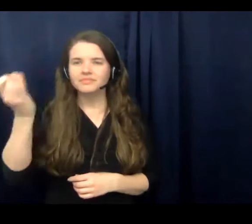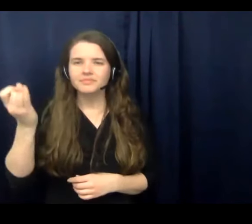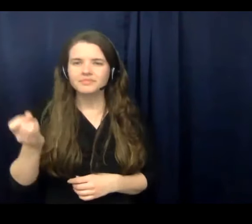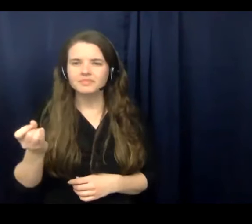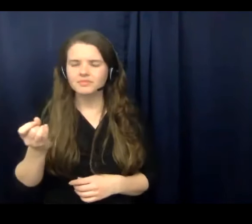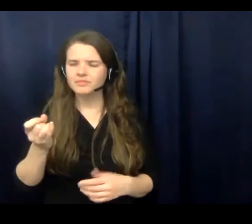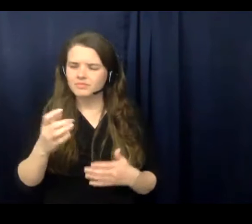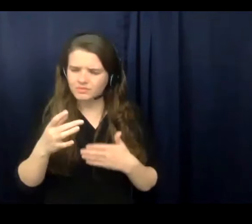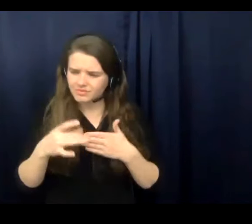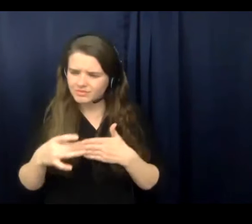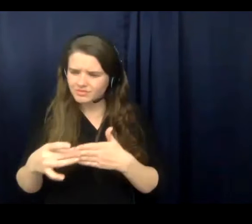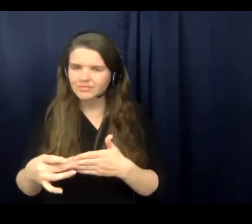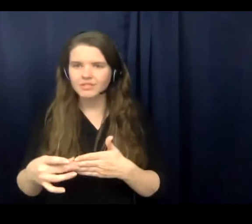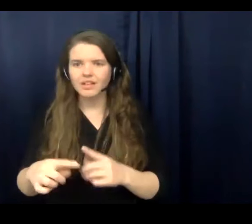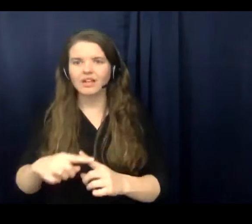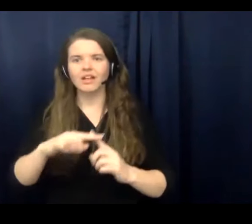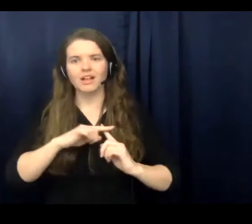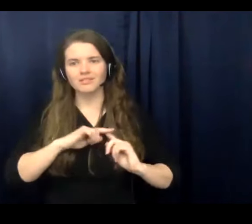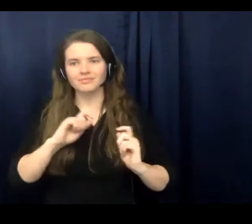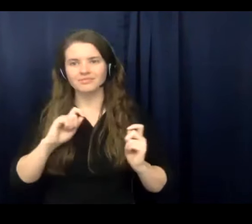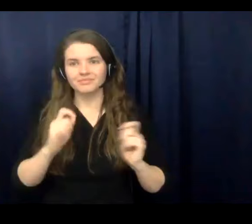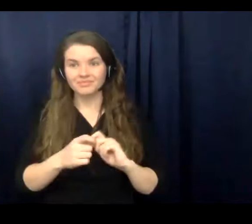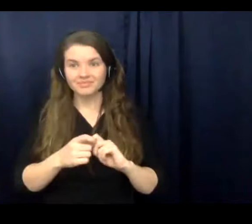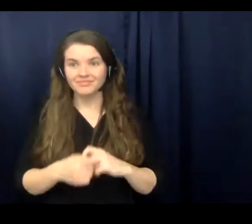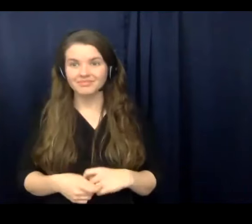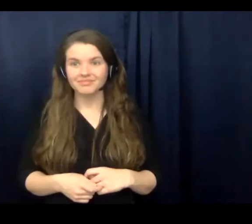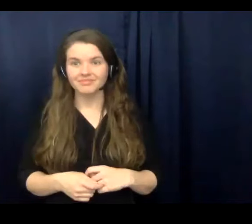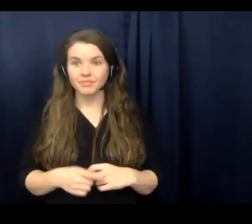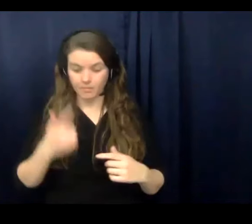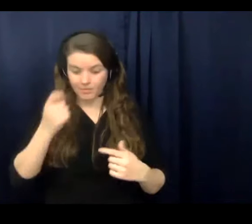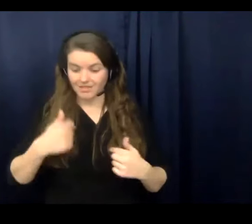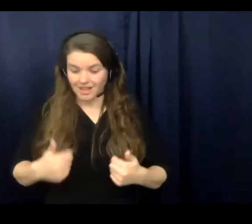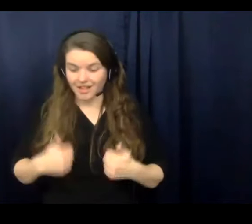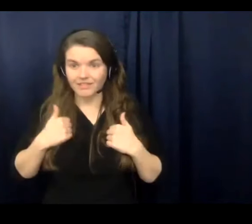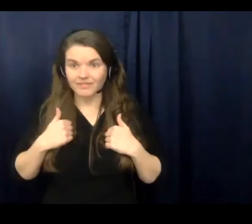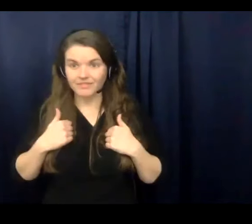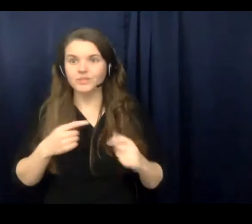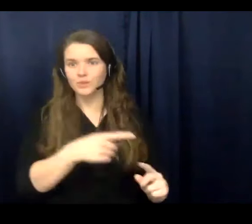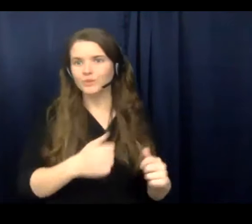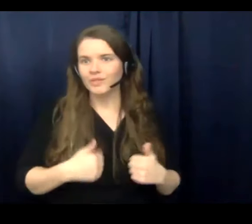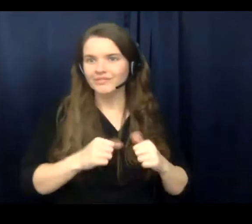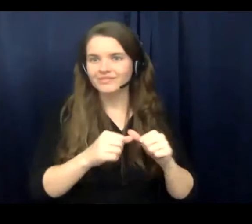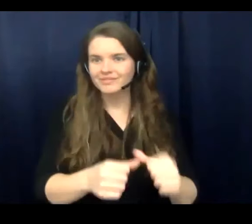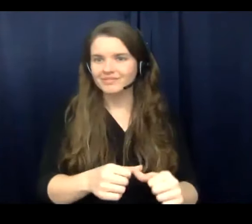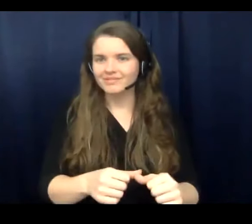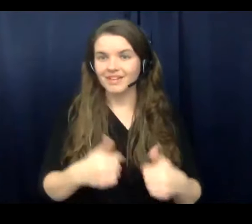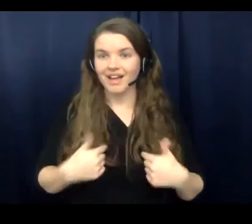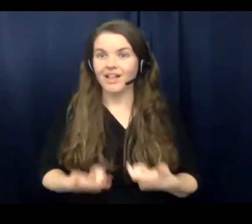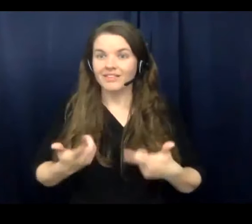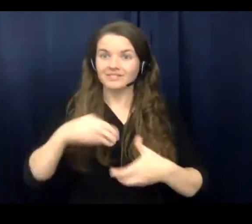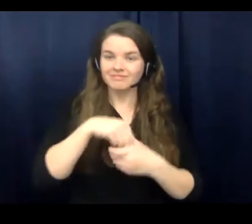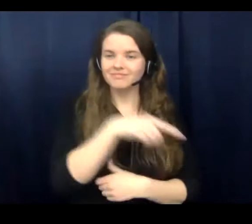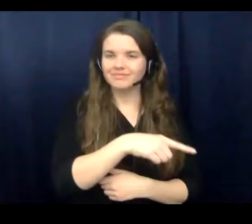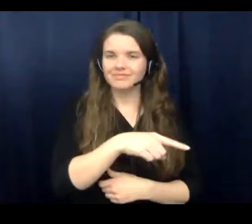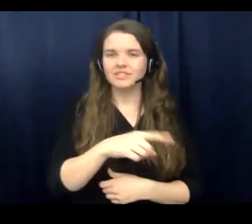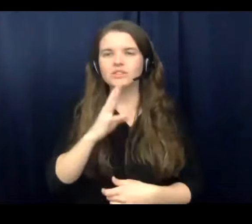to? It leads to conversion. He says, because I live, you will live. I'm going to live inside of you. The only way that's going to happen, as he spoke to